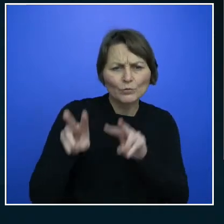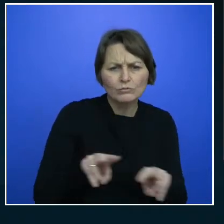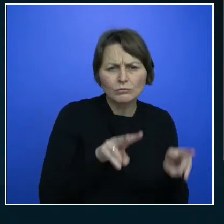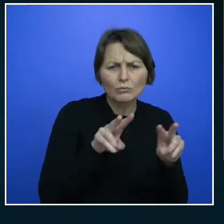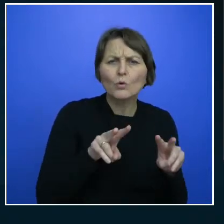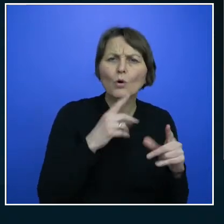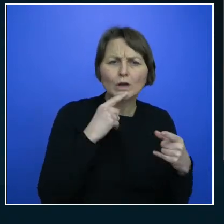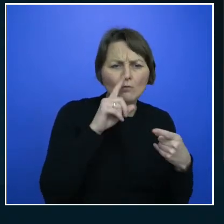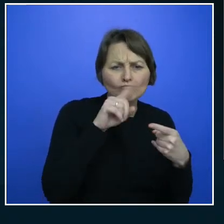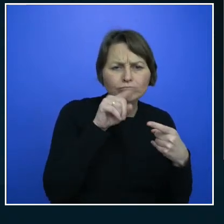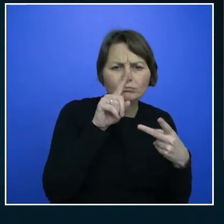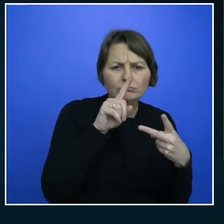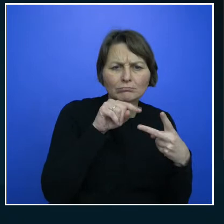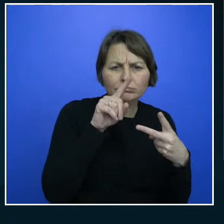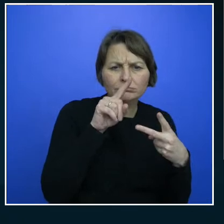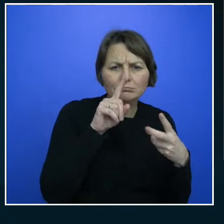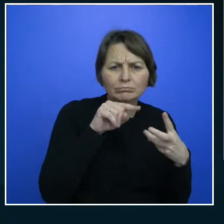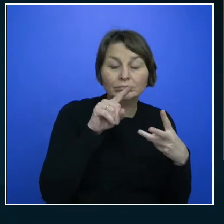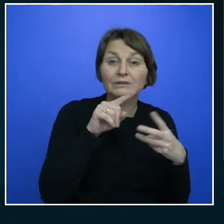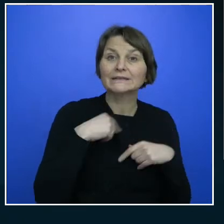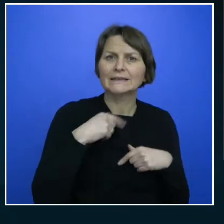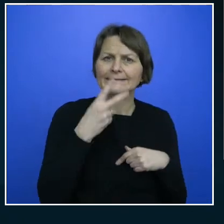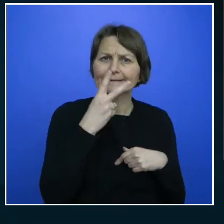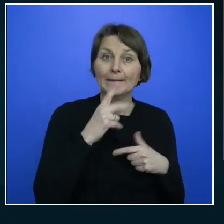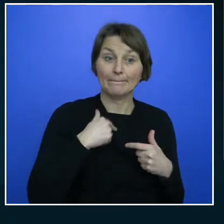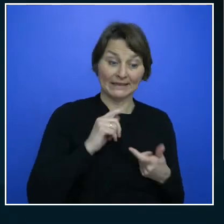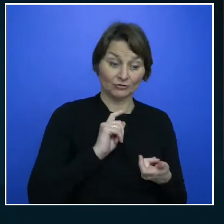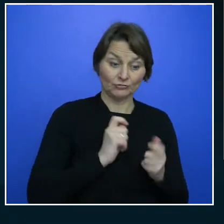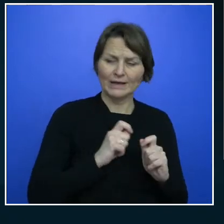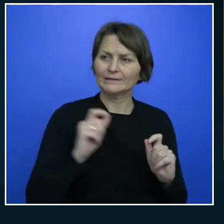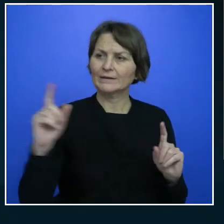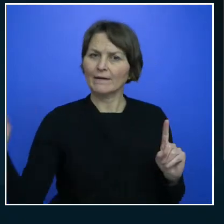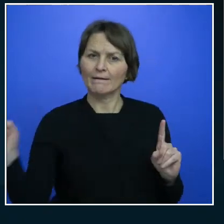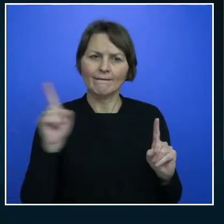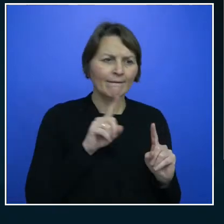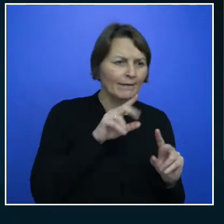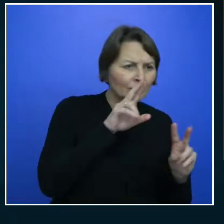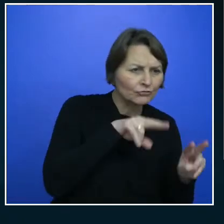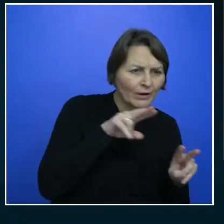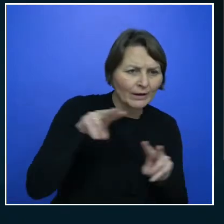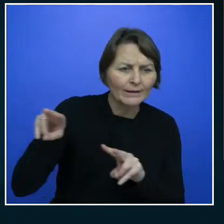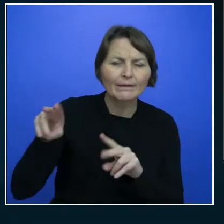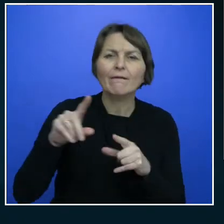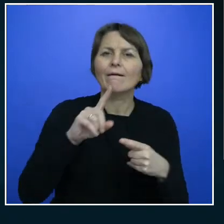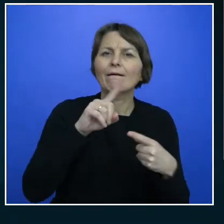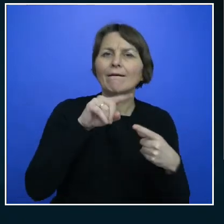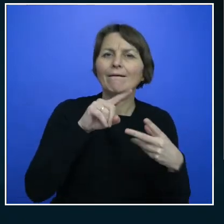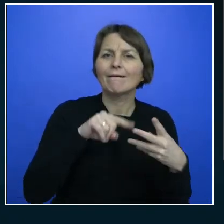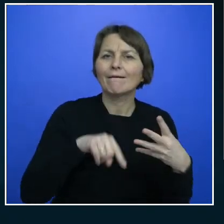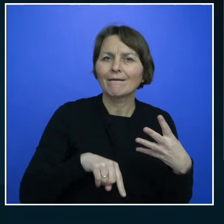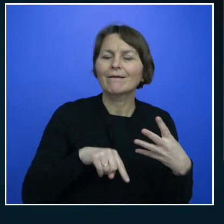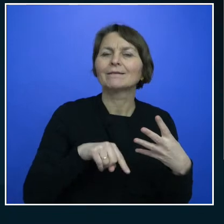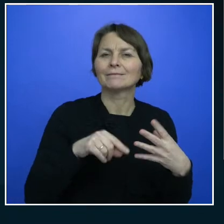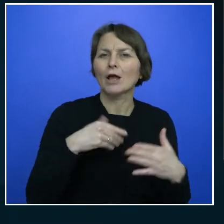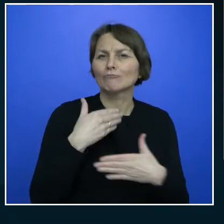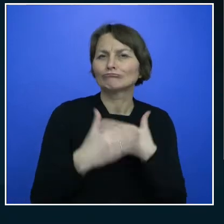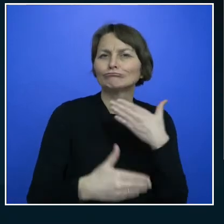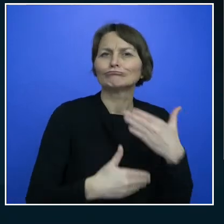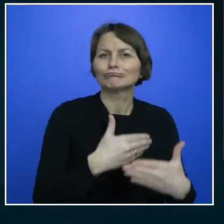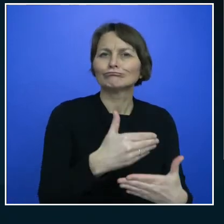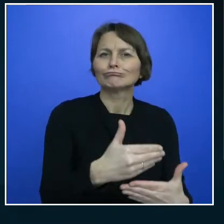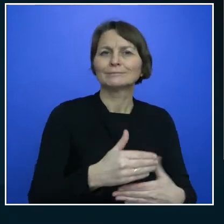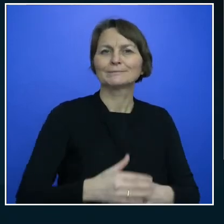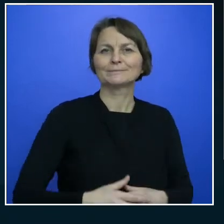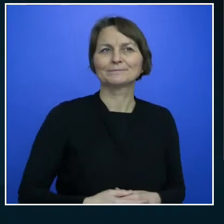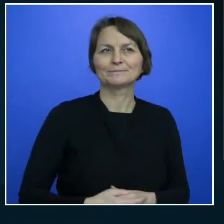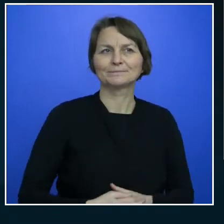to review the change that I did, and then it will be going further. But yeah, I'm all alone, so I don't do